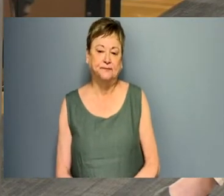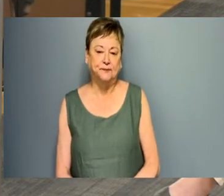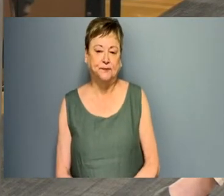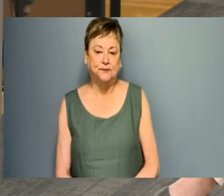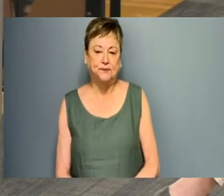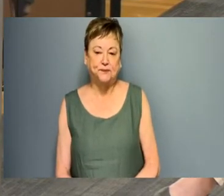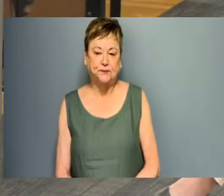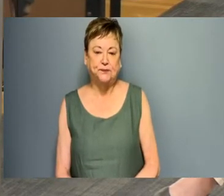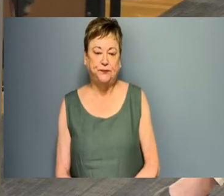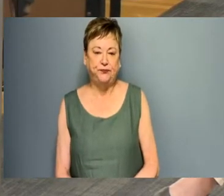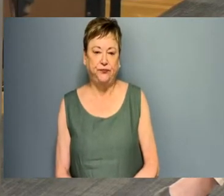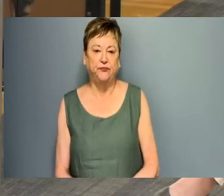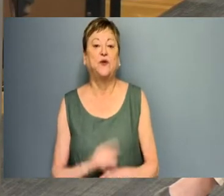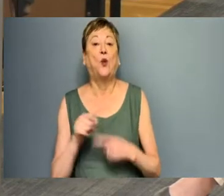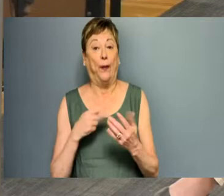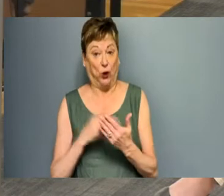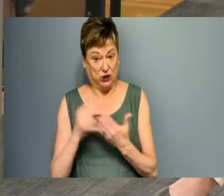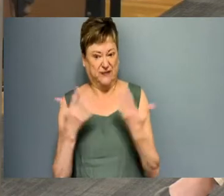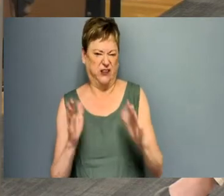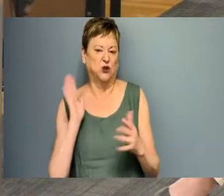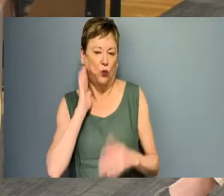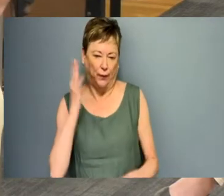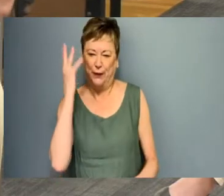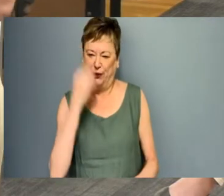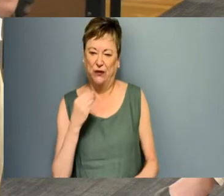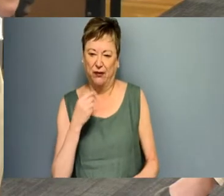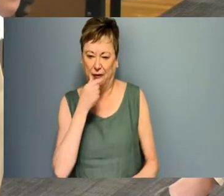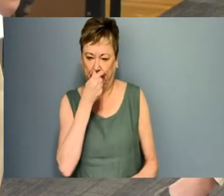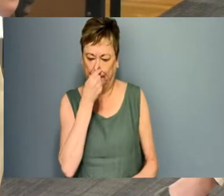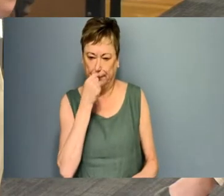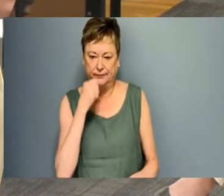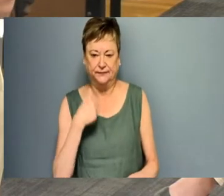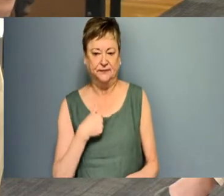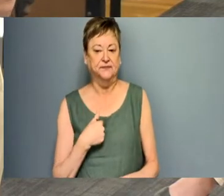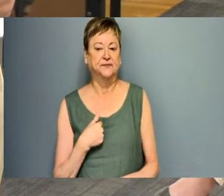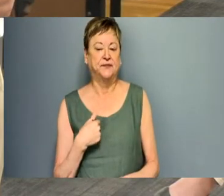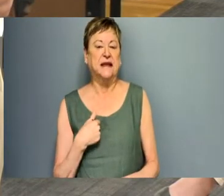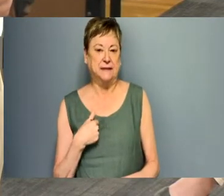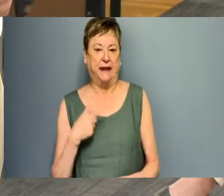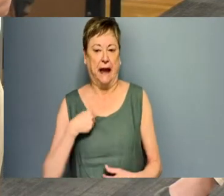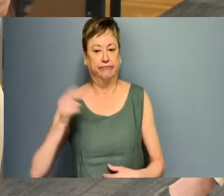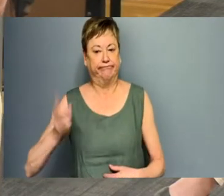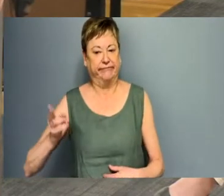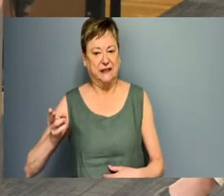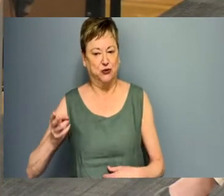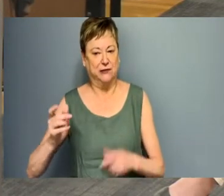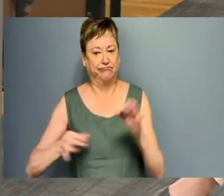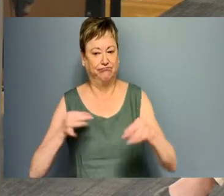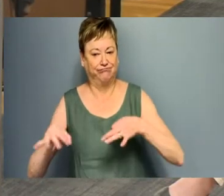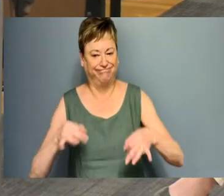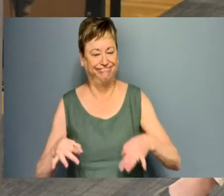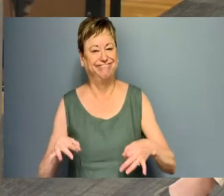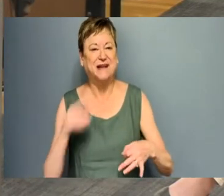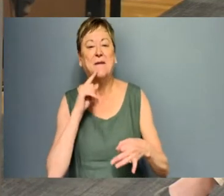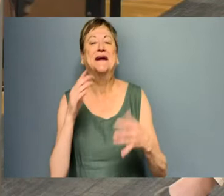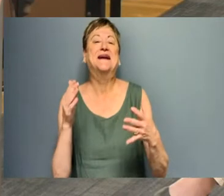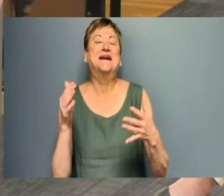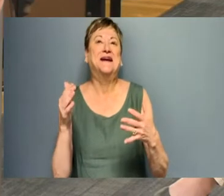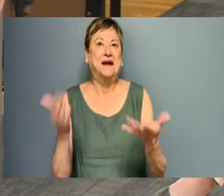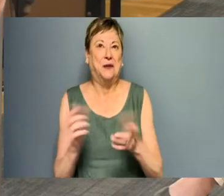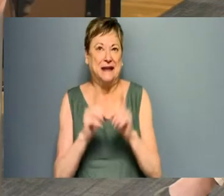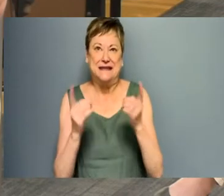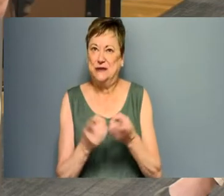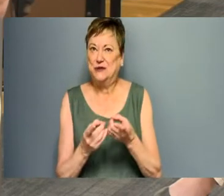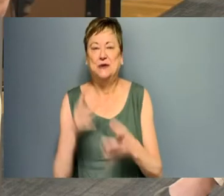once we conduct the project. So that's me, I'm the history of the project. I've been at the district for long enough to have participated in most